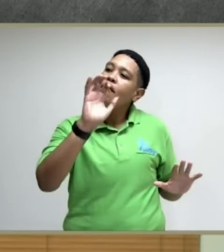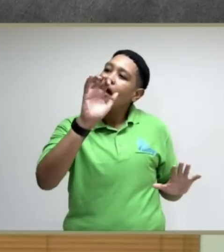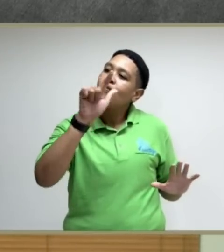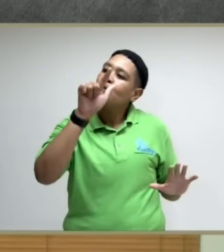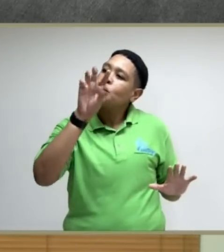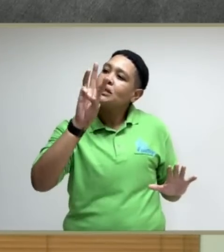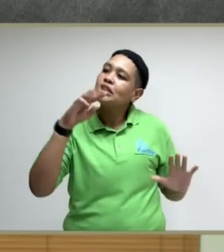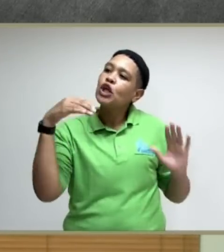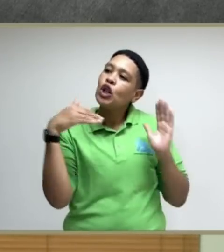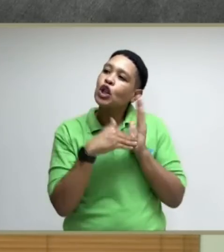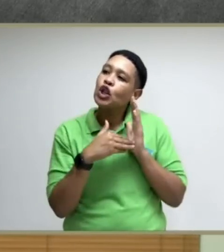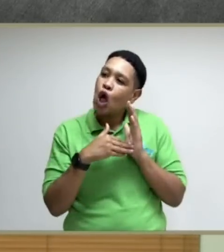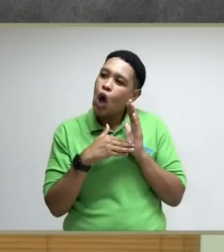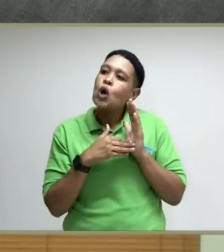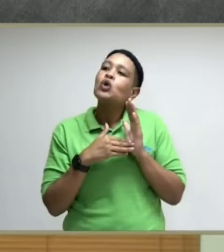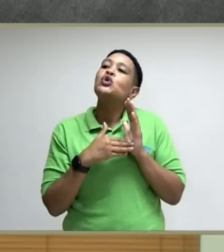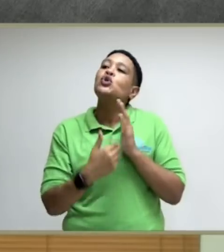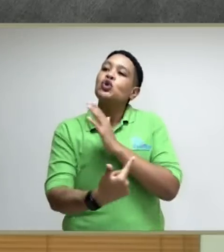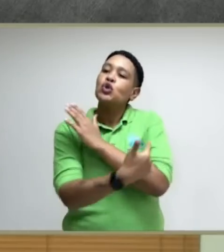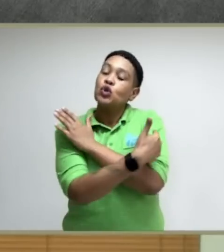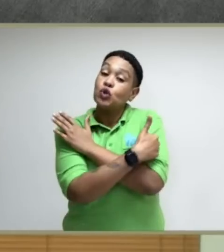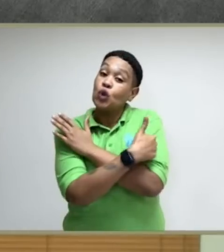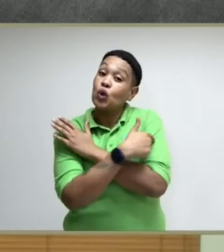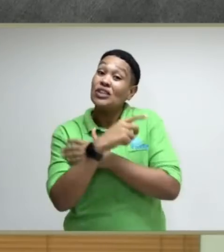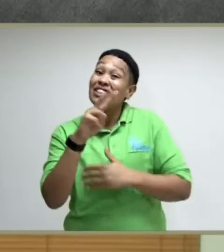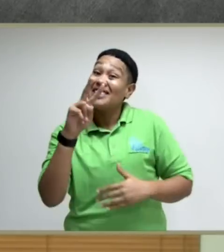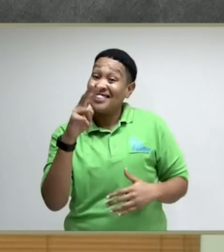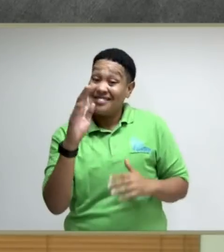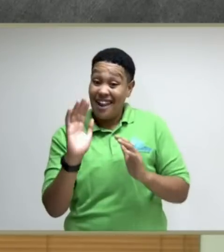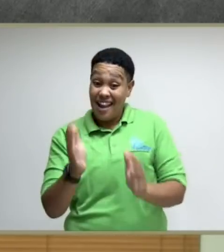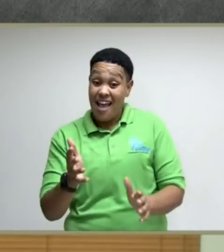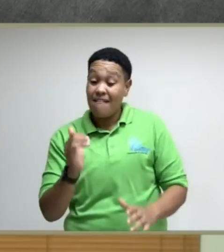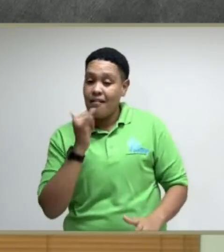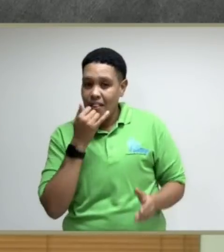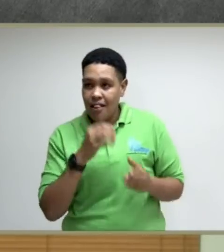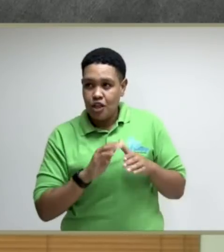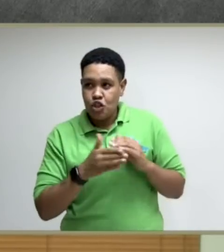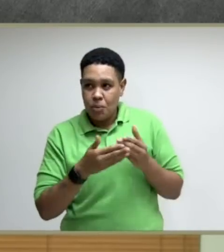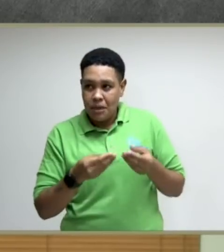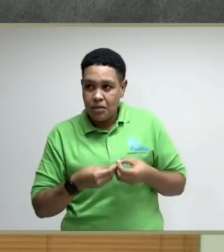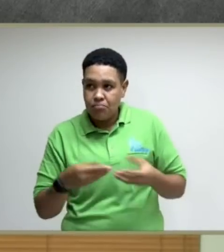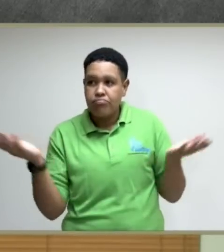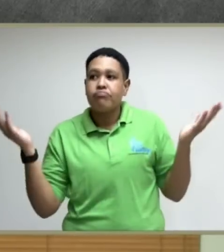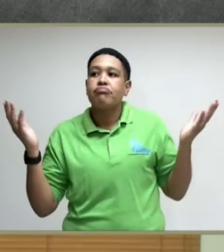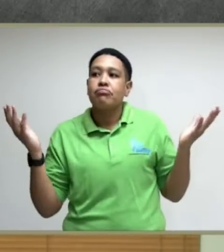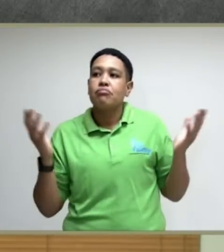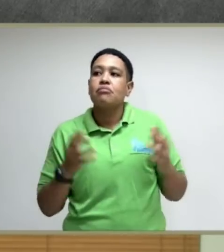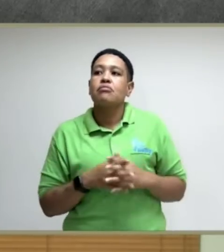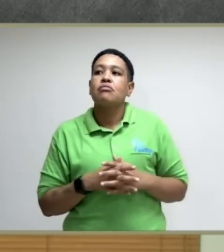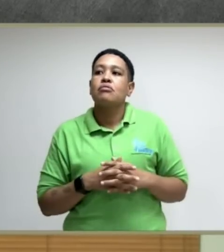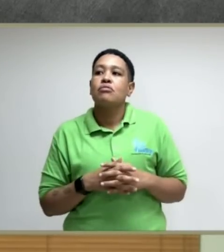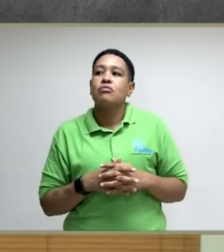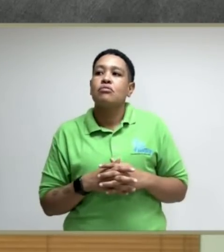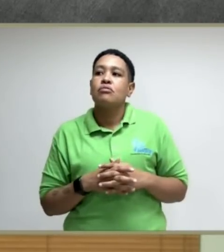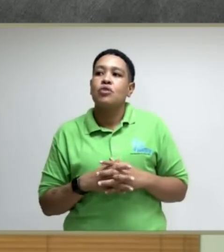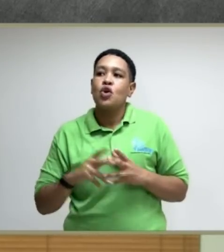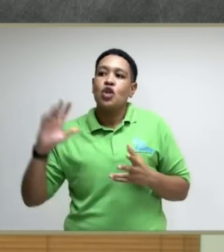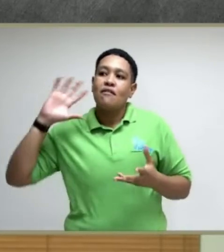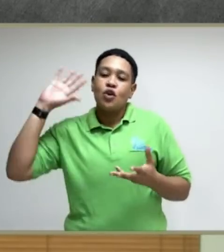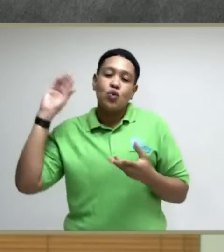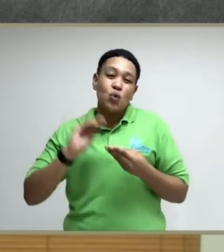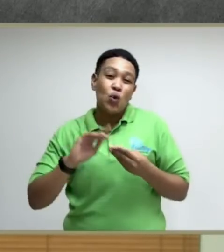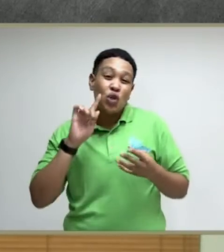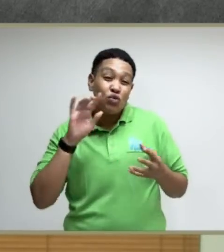526,000 doses of vaccine in country to be administered, out of a total that was supplied